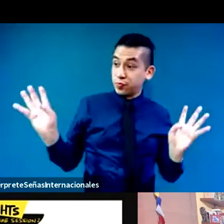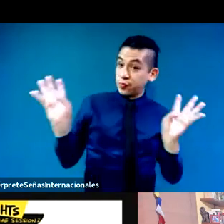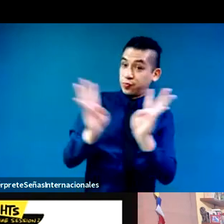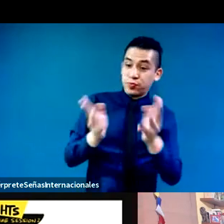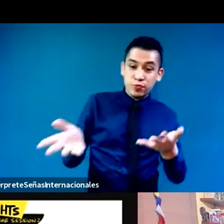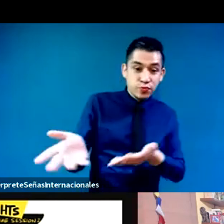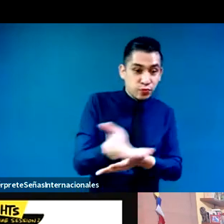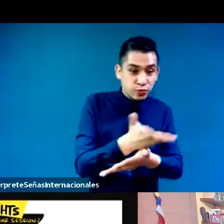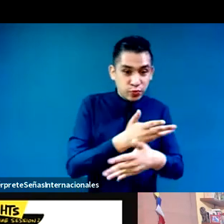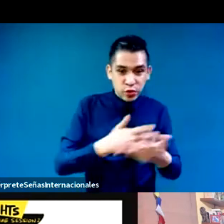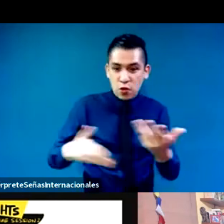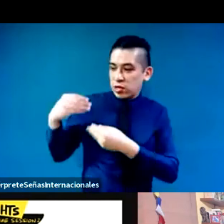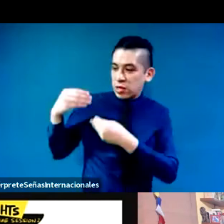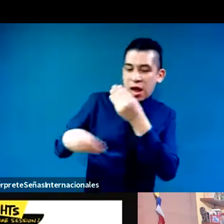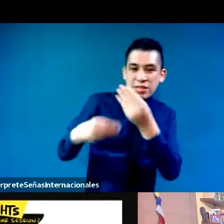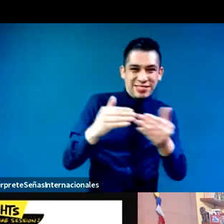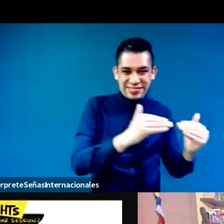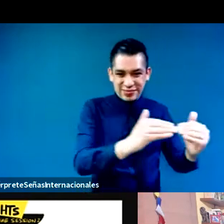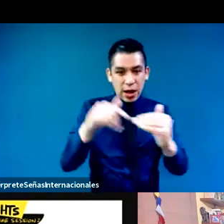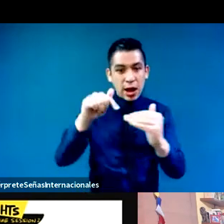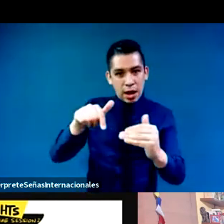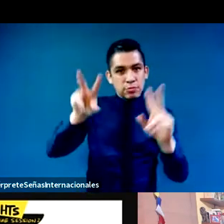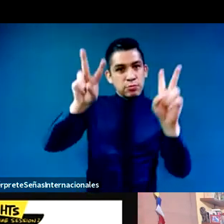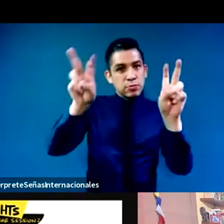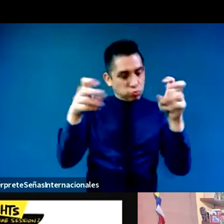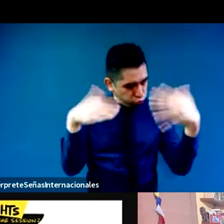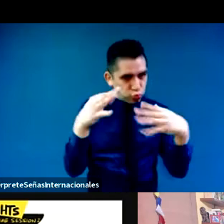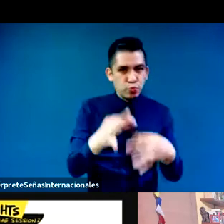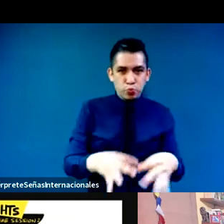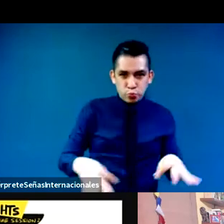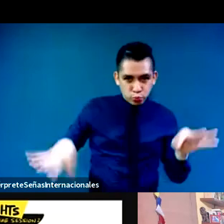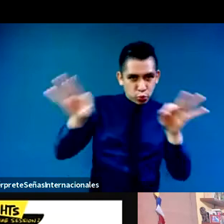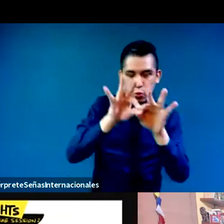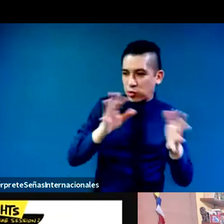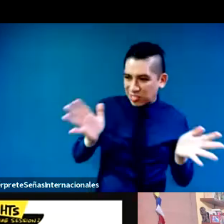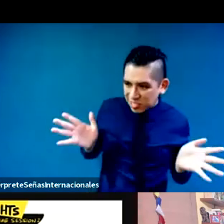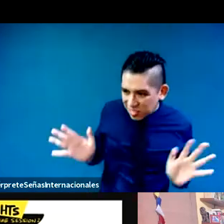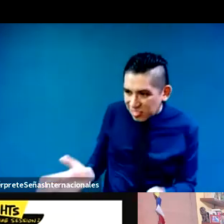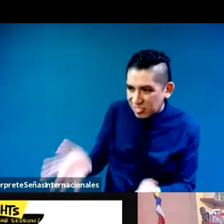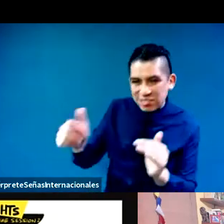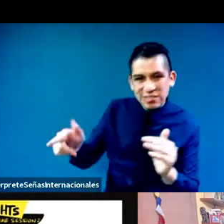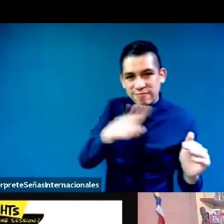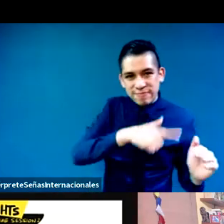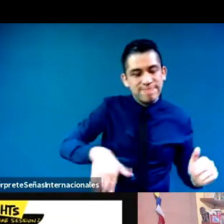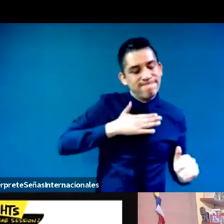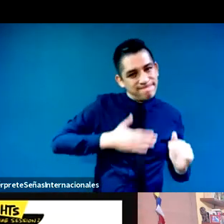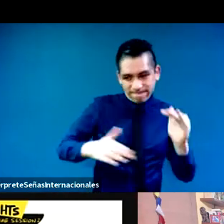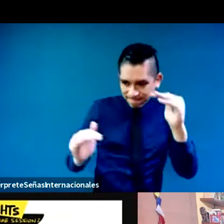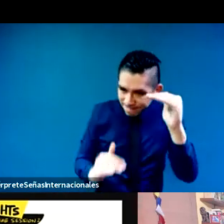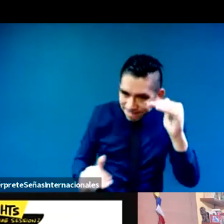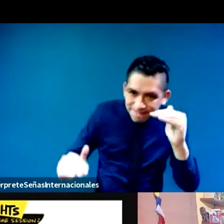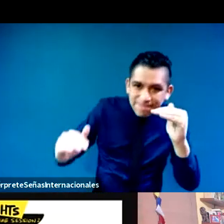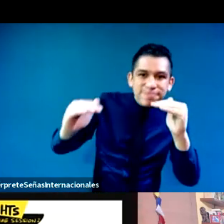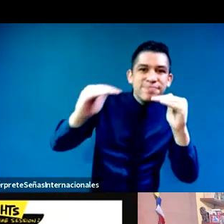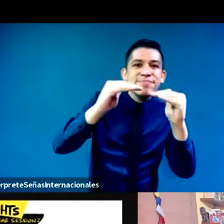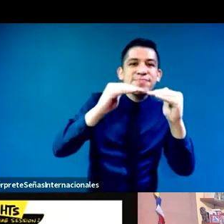Action Coalition colleagues will shortly provide further detail and discuss the coalition's vision and priorities. I'm encouraged to know